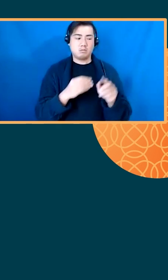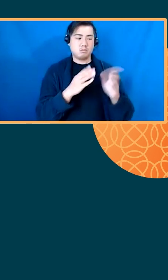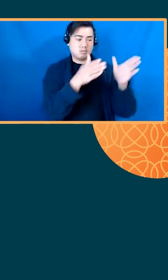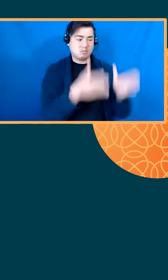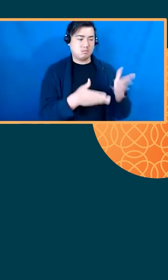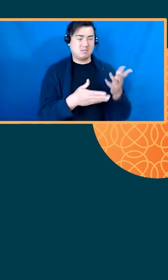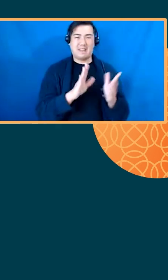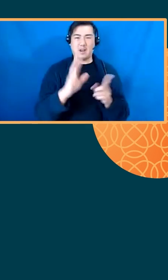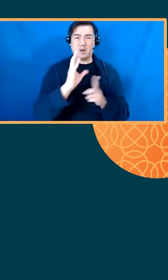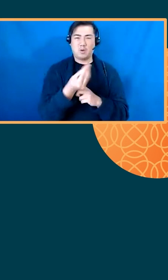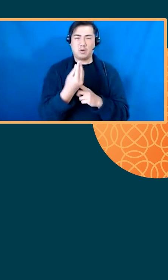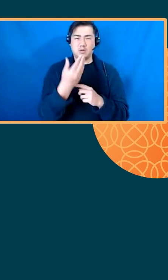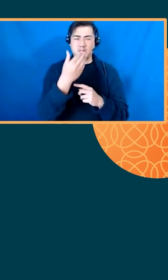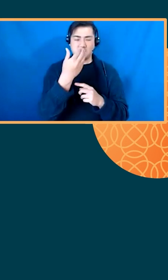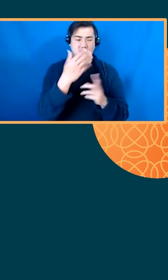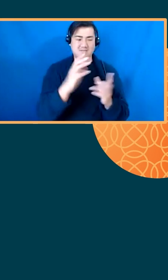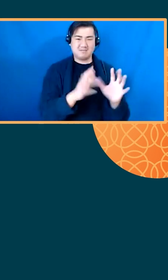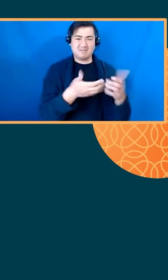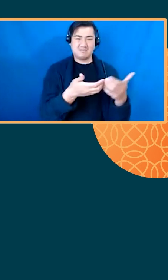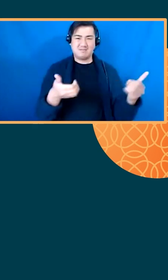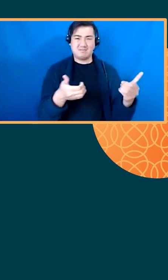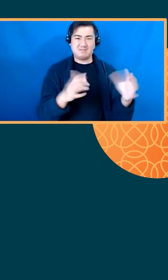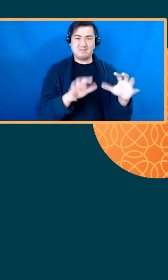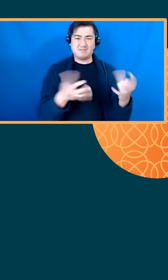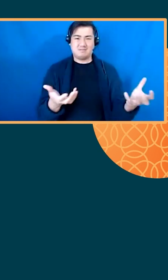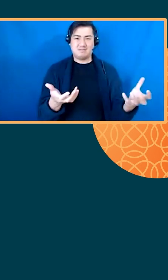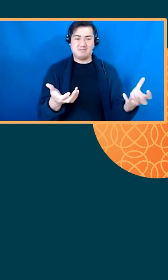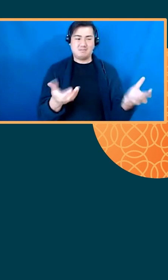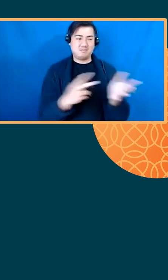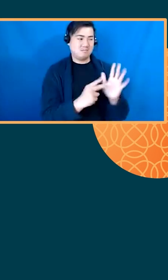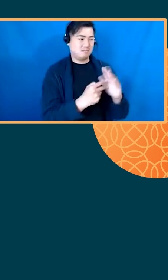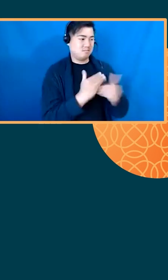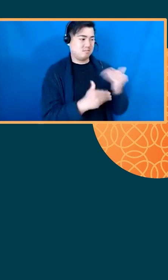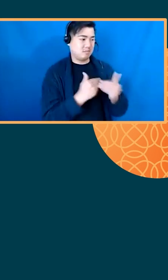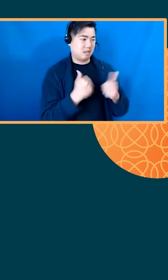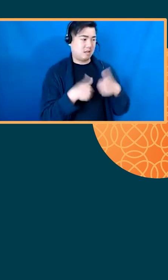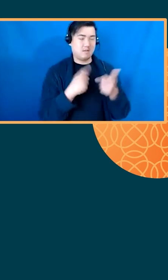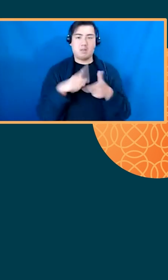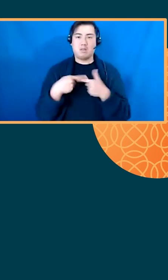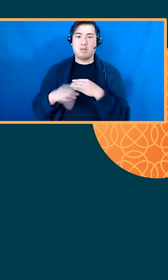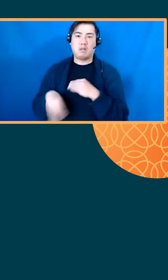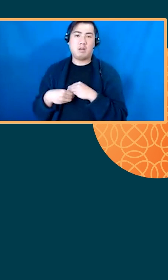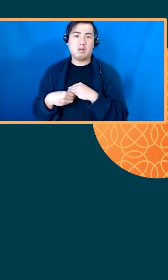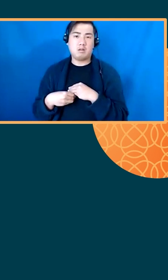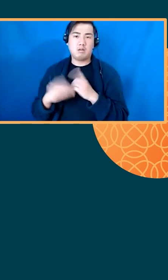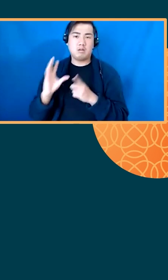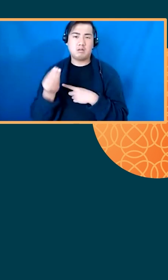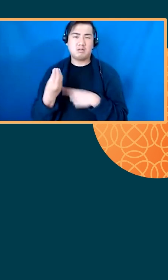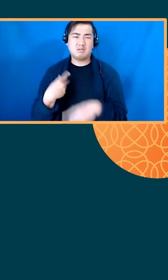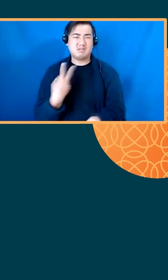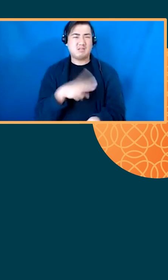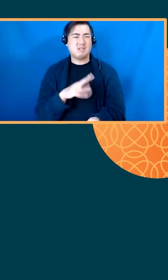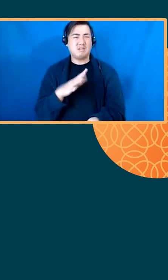it just kind of makes me really sad that part of being an immigrant and being like a quote